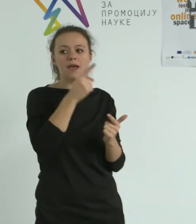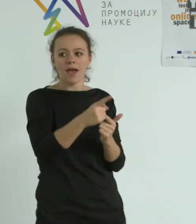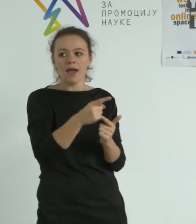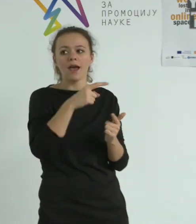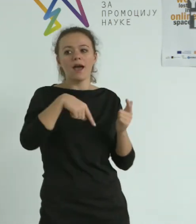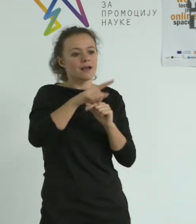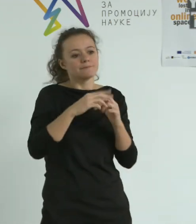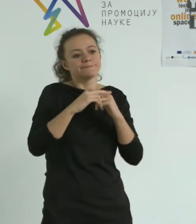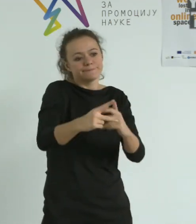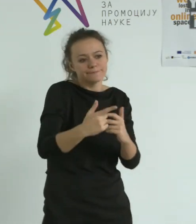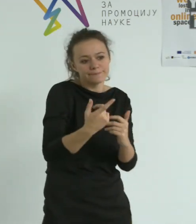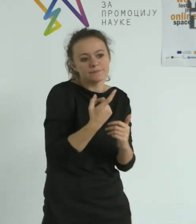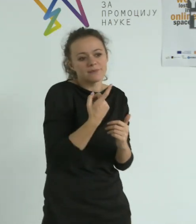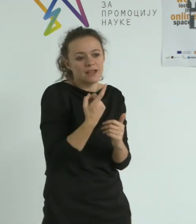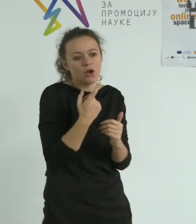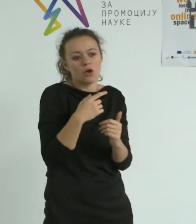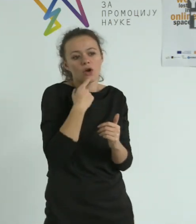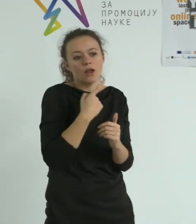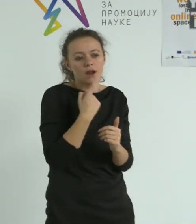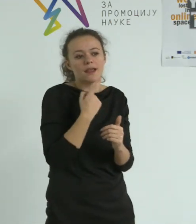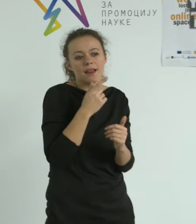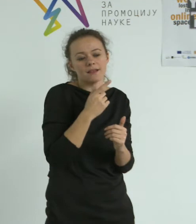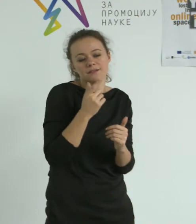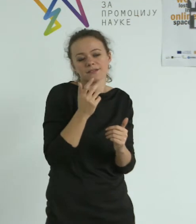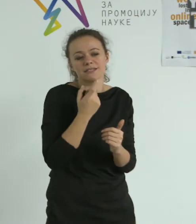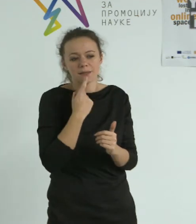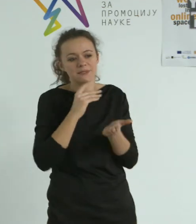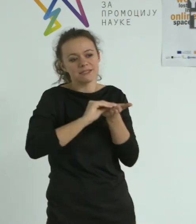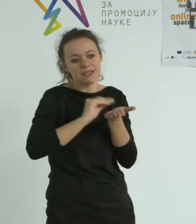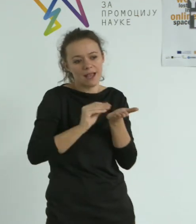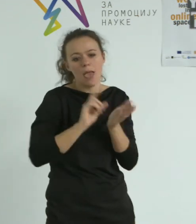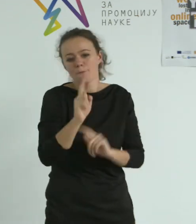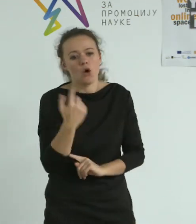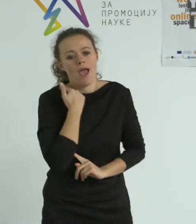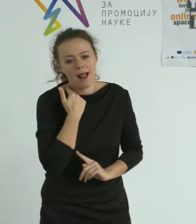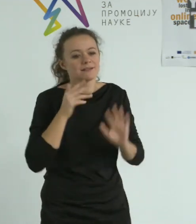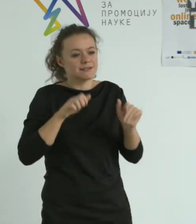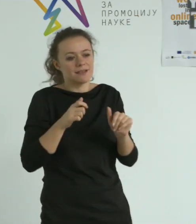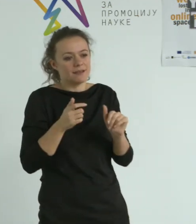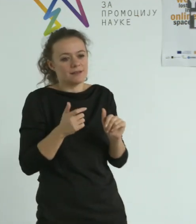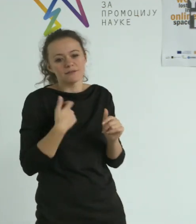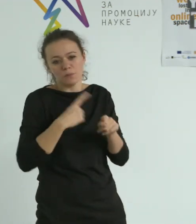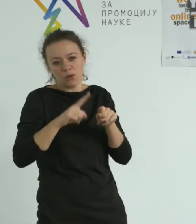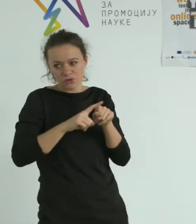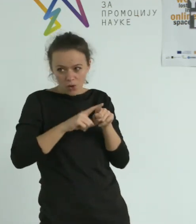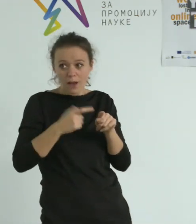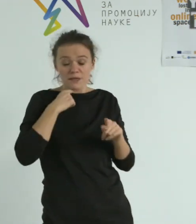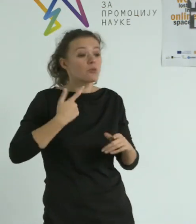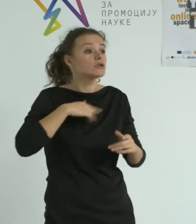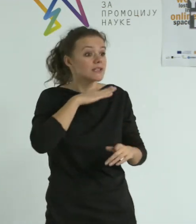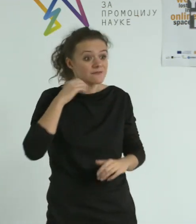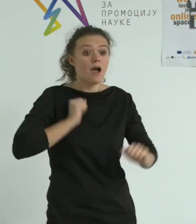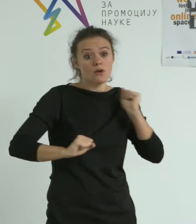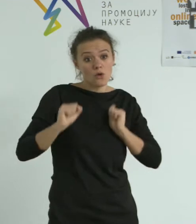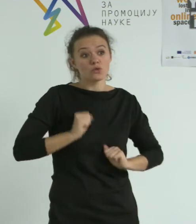language they're using, whichever their mother tongue is. So we did try a lot.